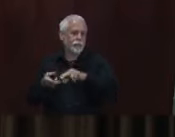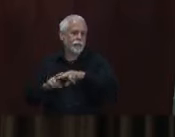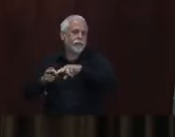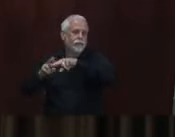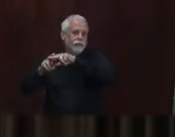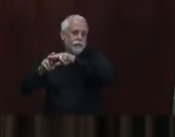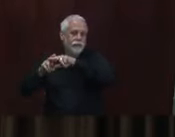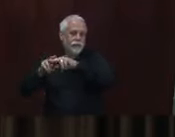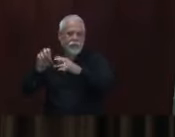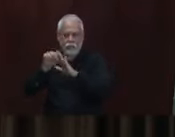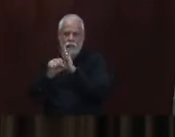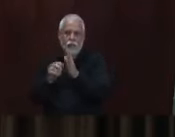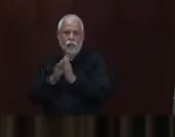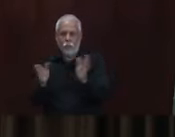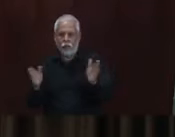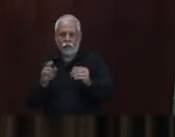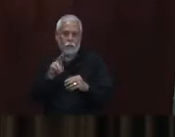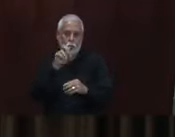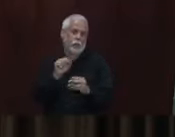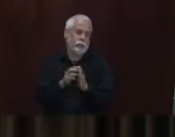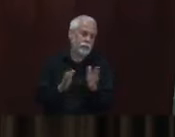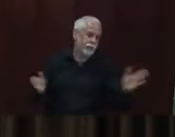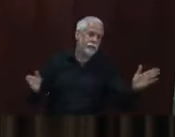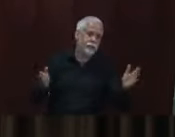through the state and in the nation.